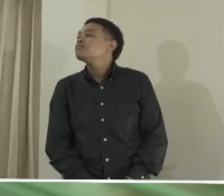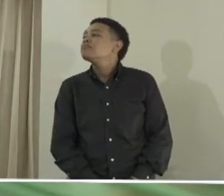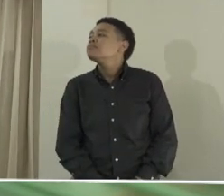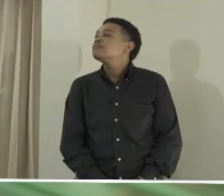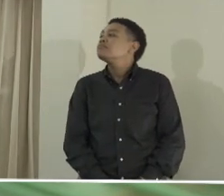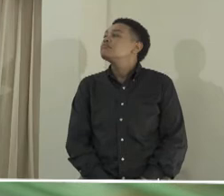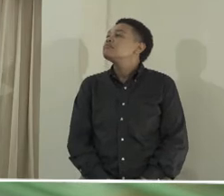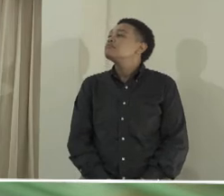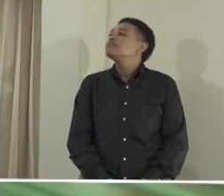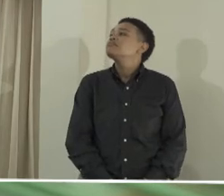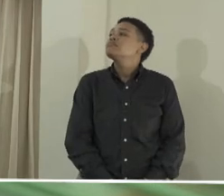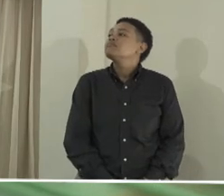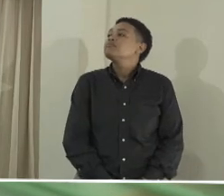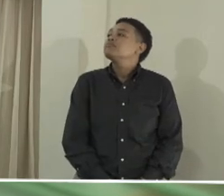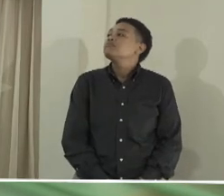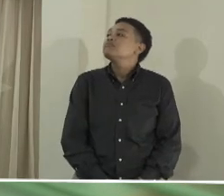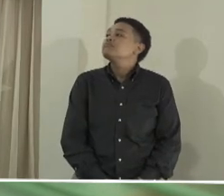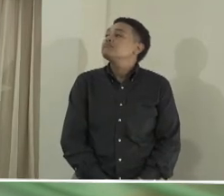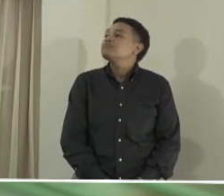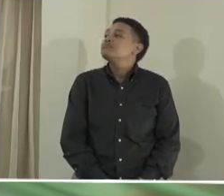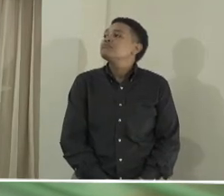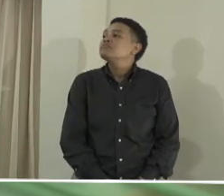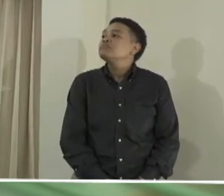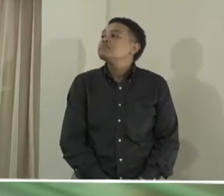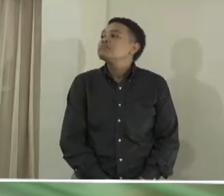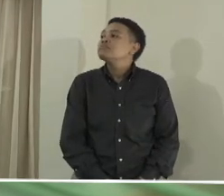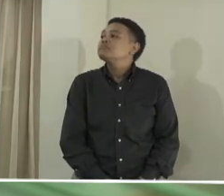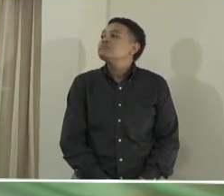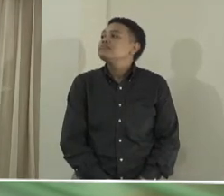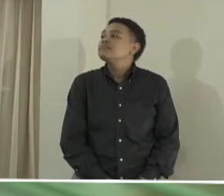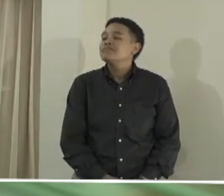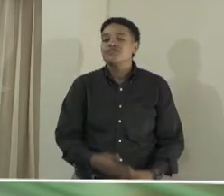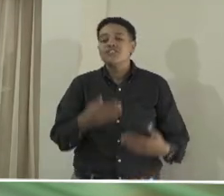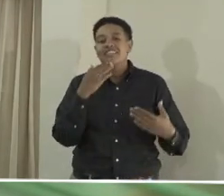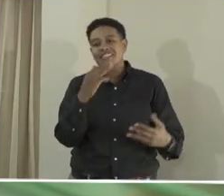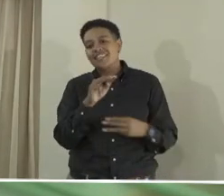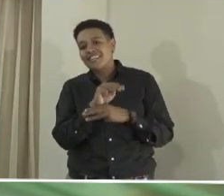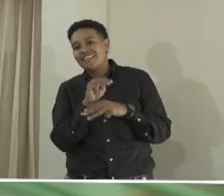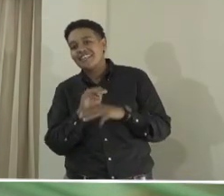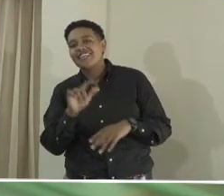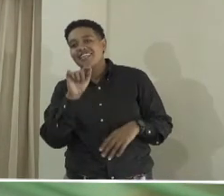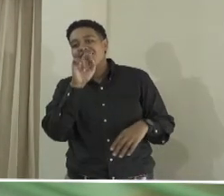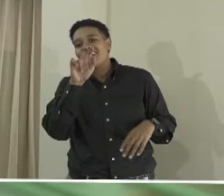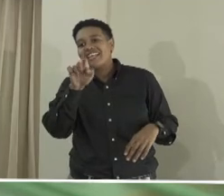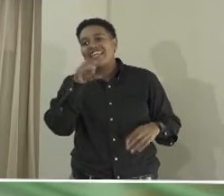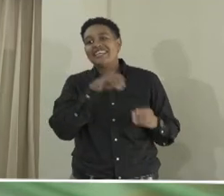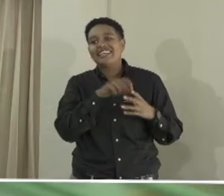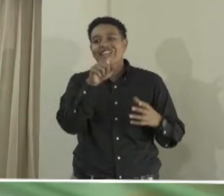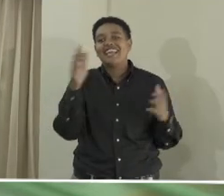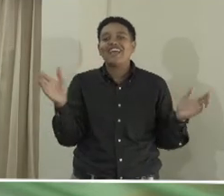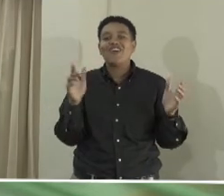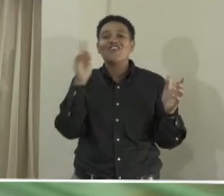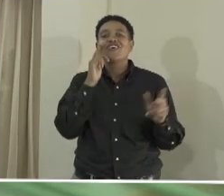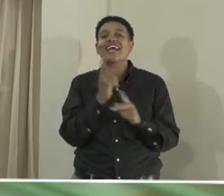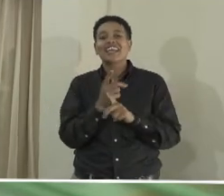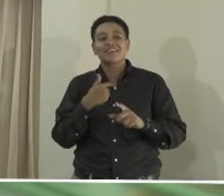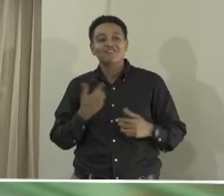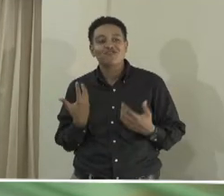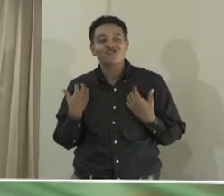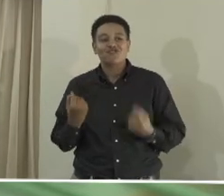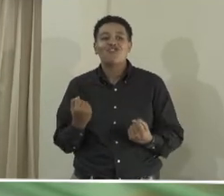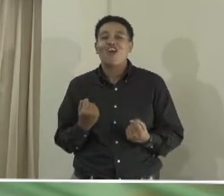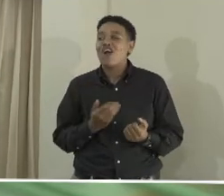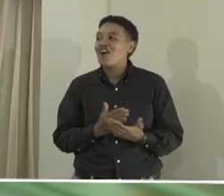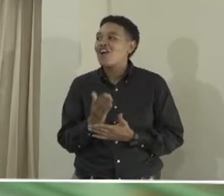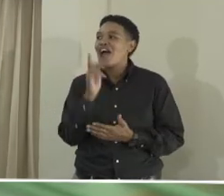Grange for her encouragement. Surely Fagan is strong and will